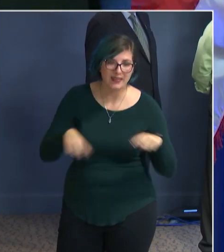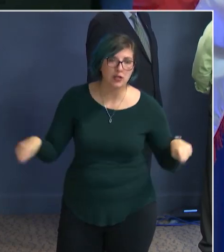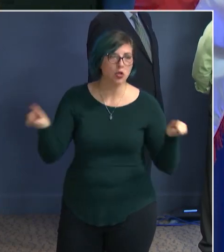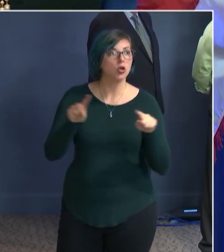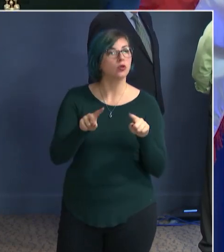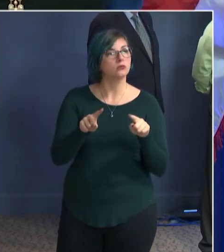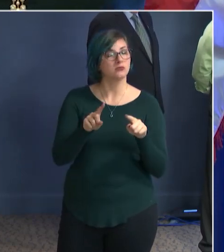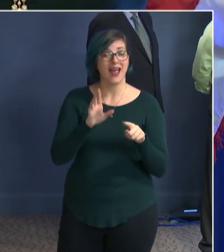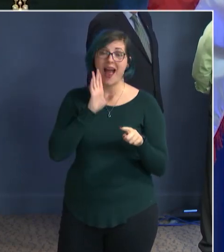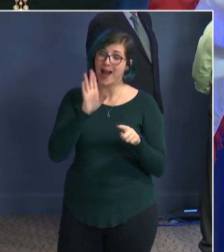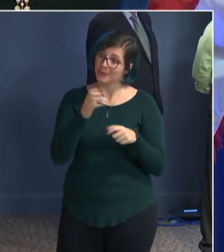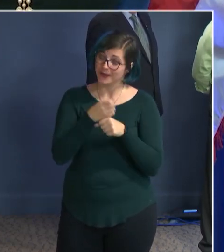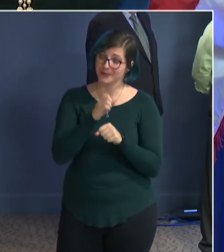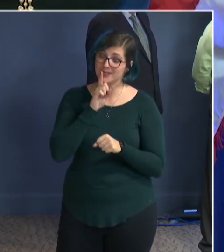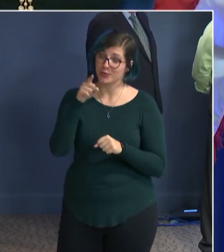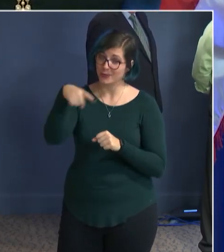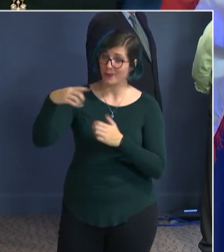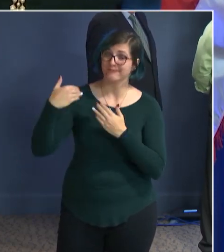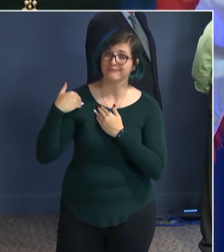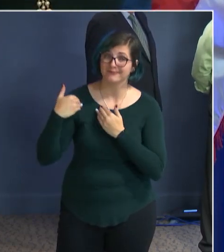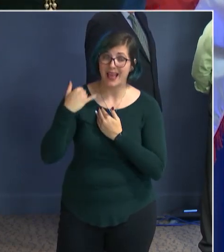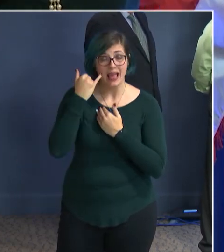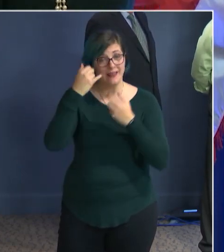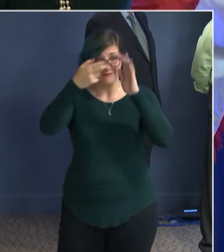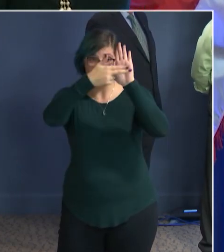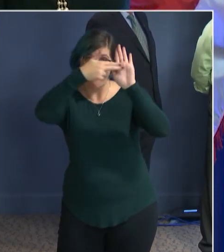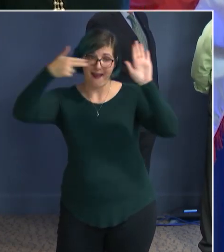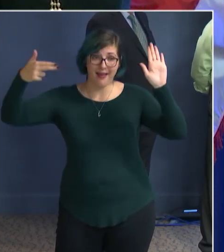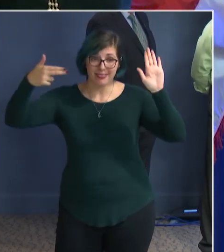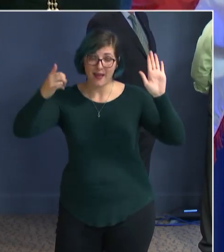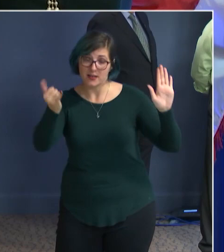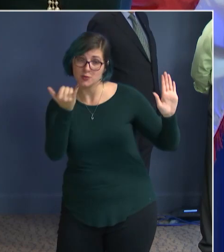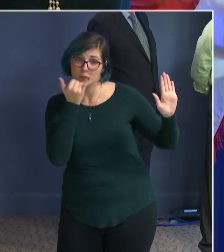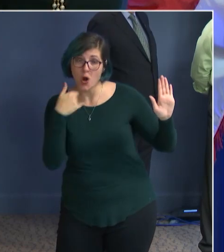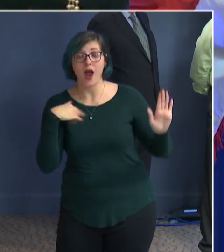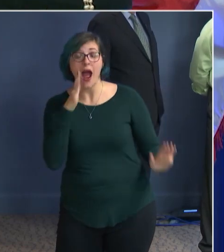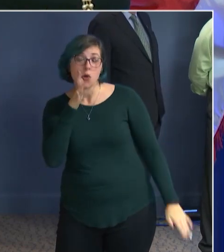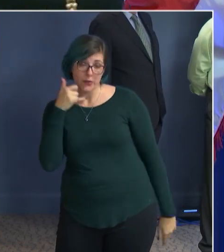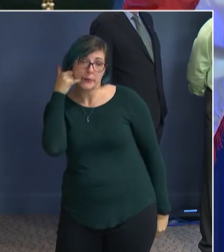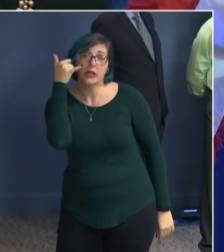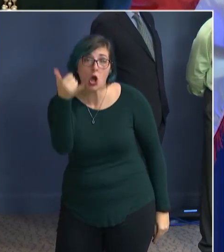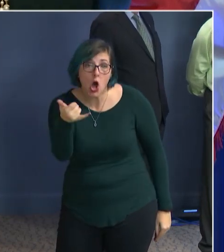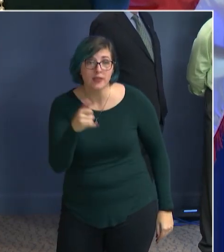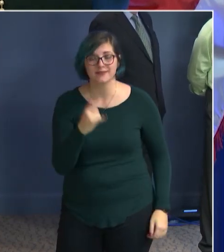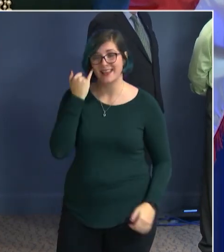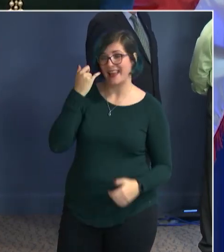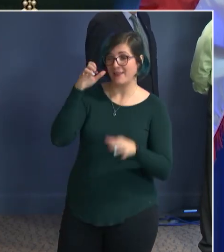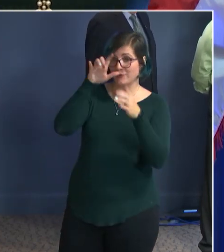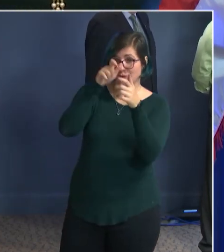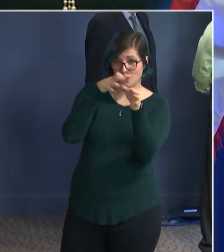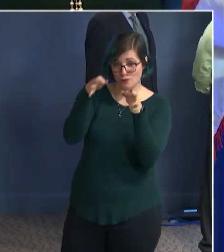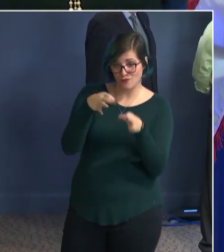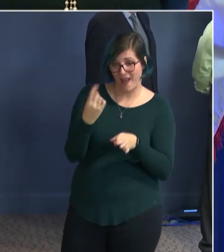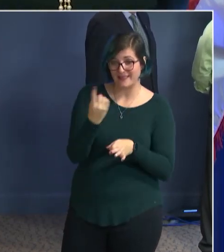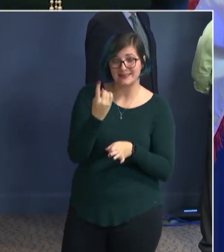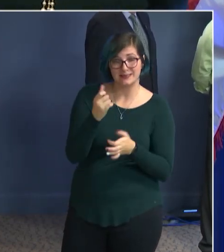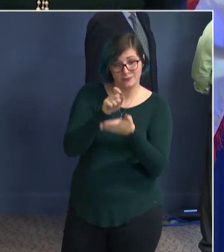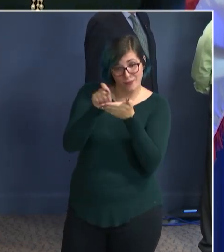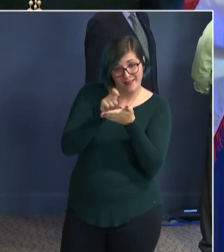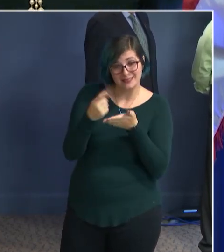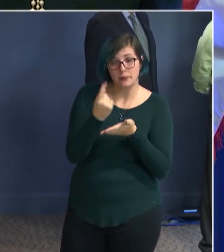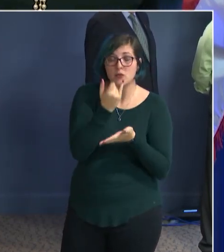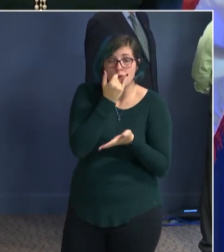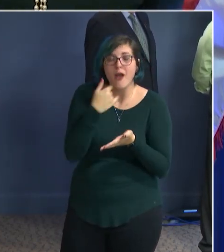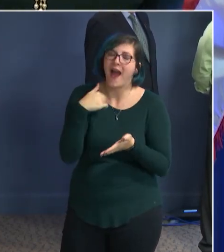you accountable, right? When the headlights are wrong, I will be calling you. When things are not right, I will be calling you, right? So that's part of